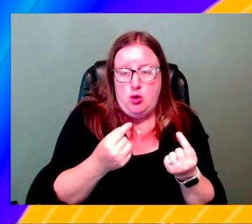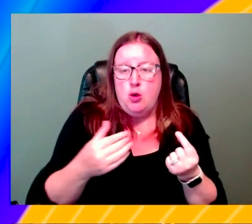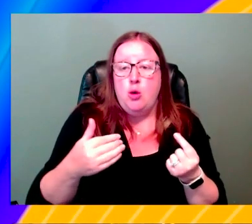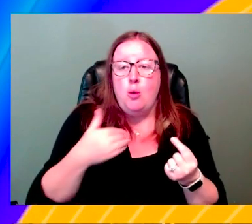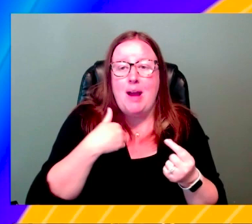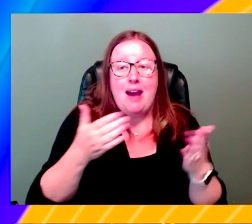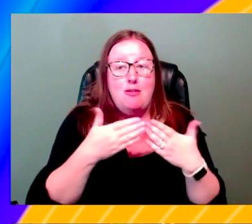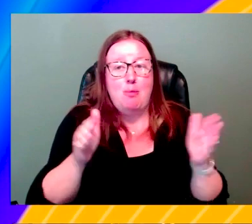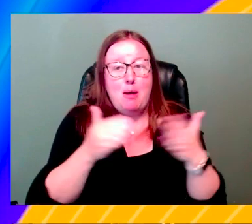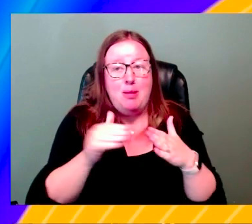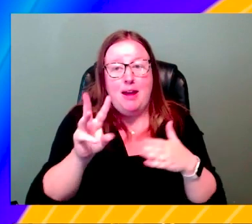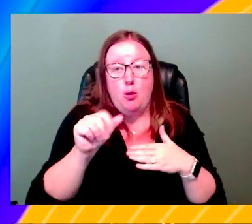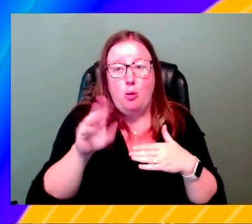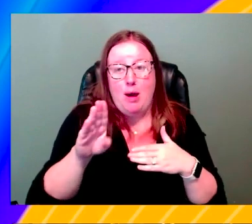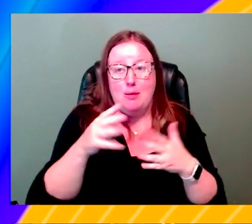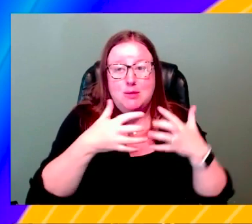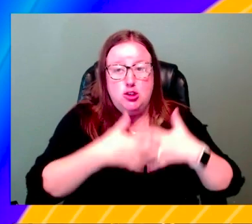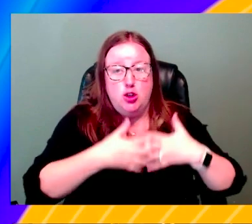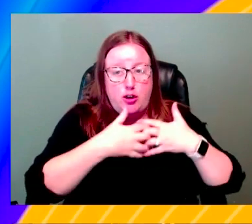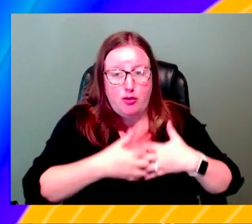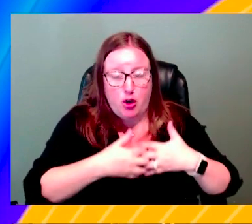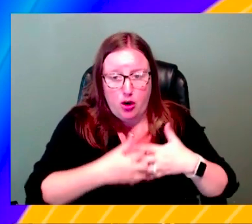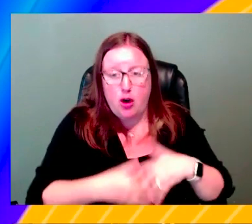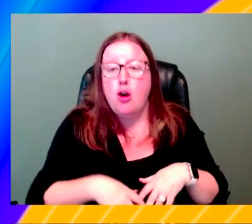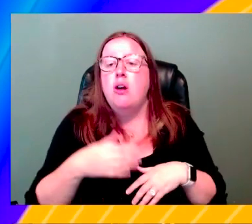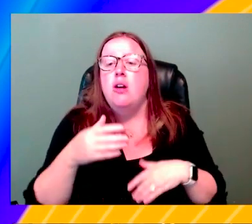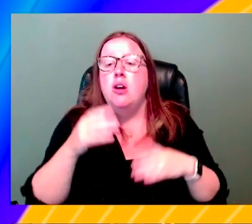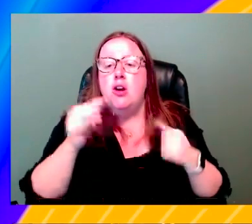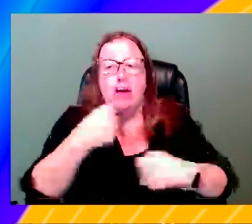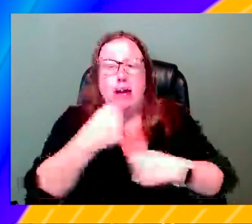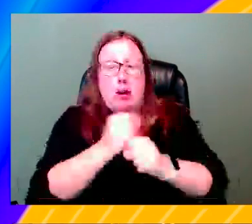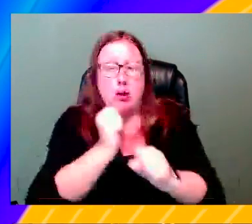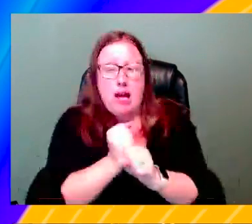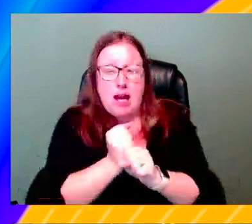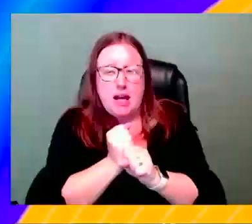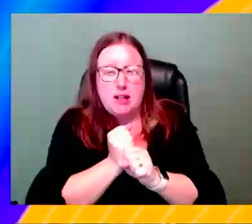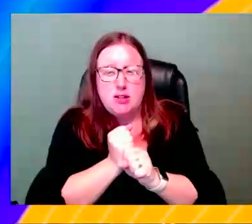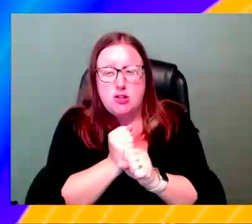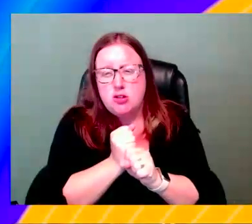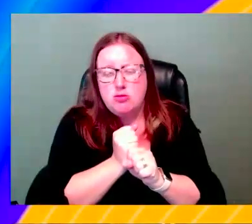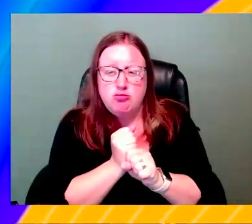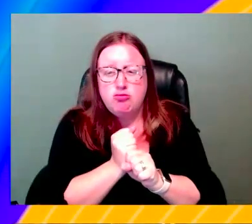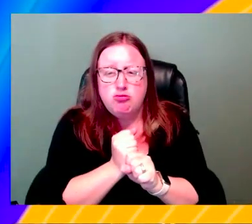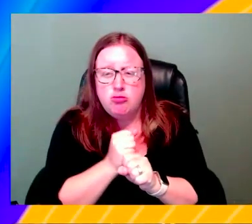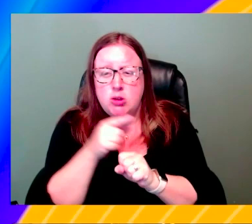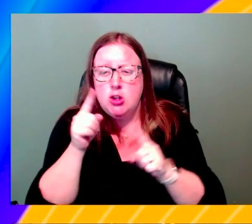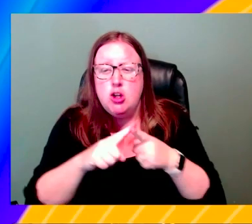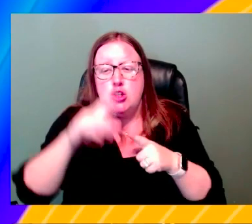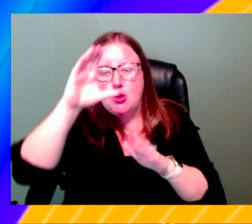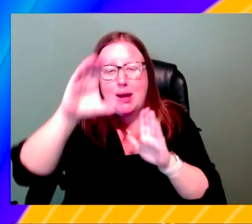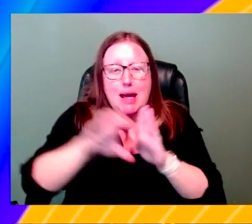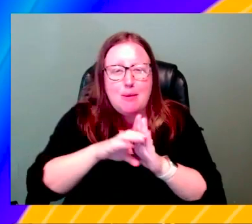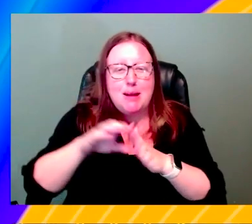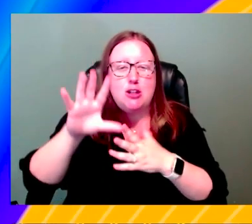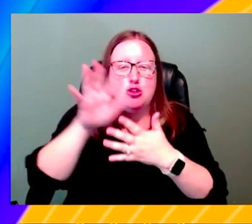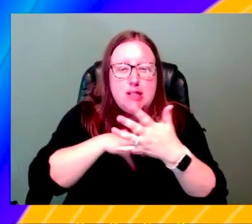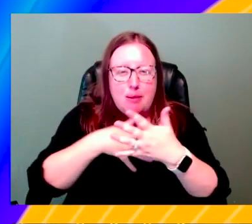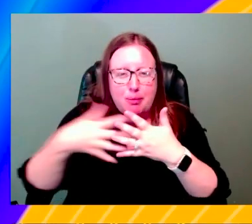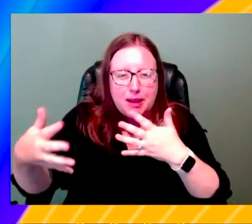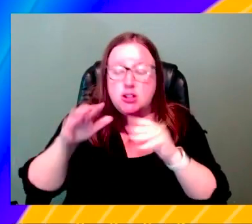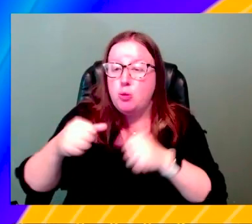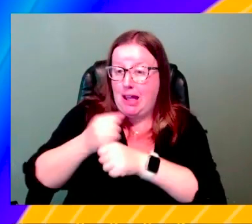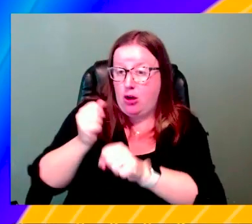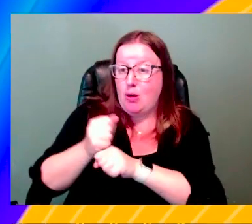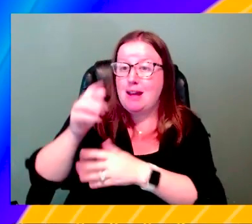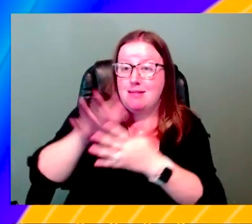server running, and we could say go and create a we go down here to image and templates, and we could create a template from this